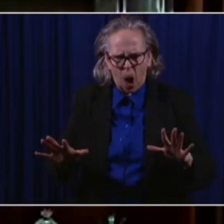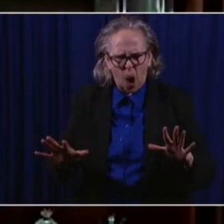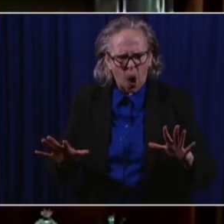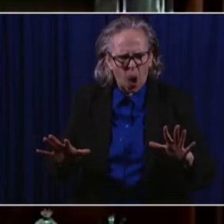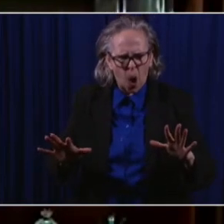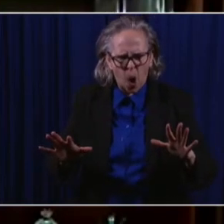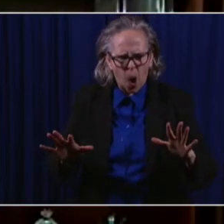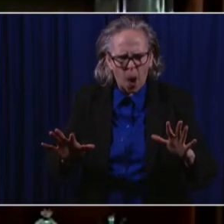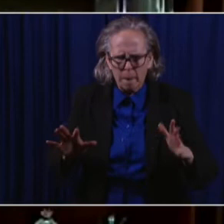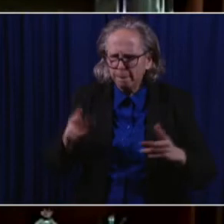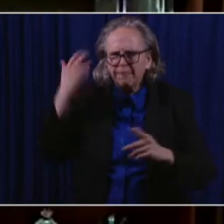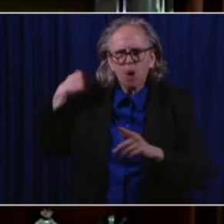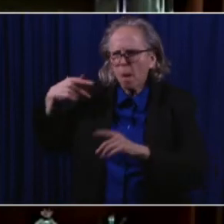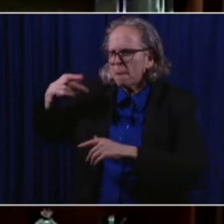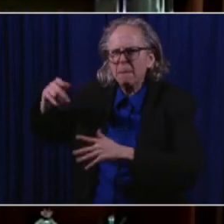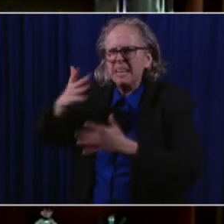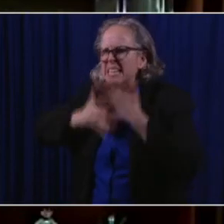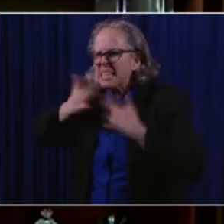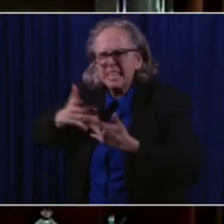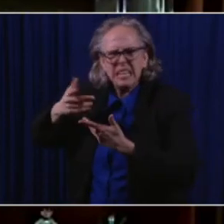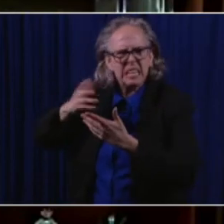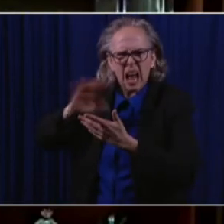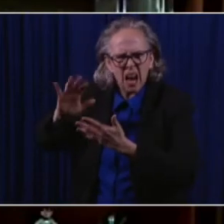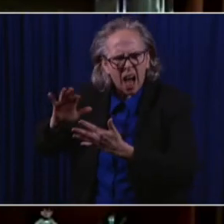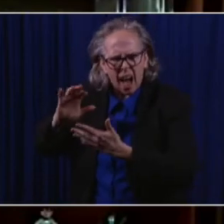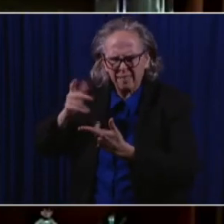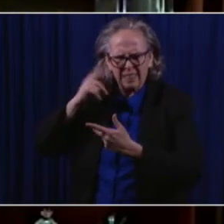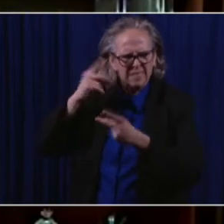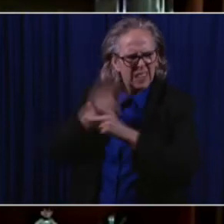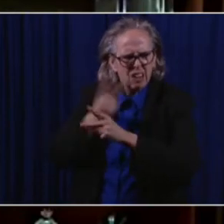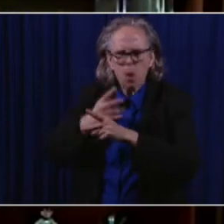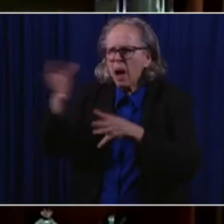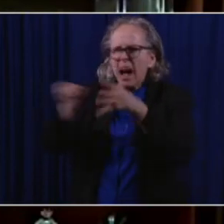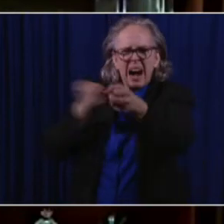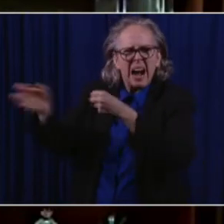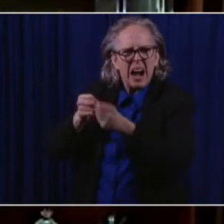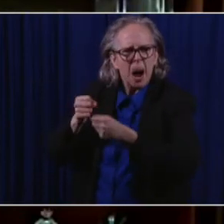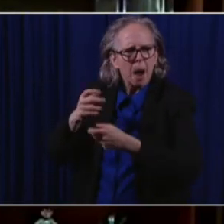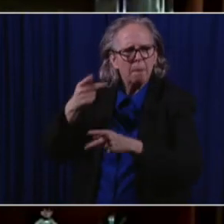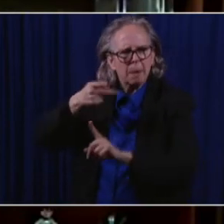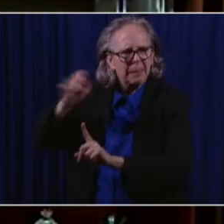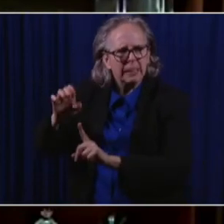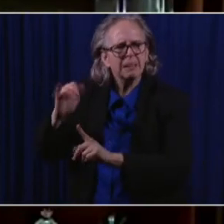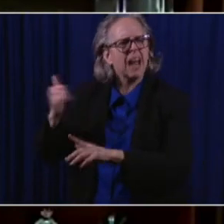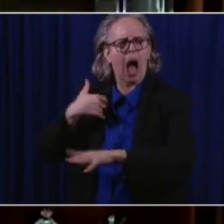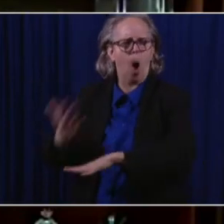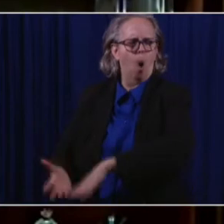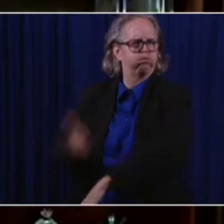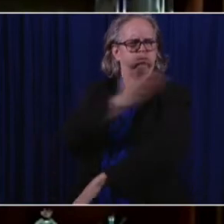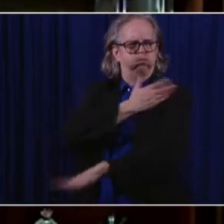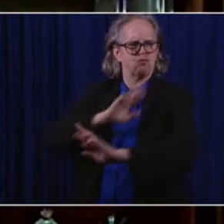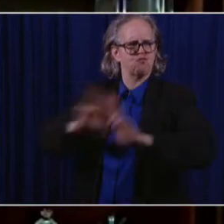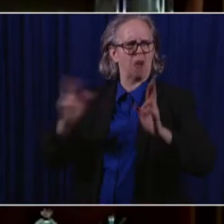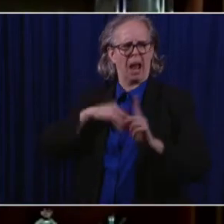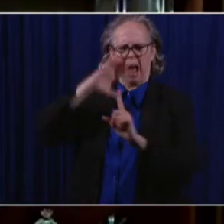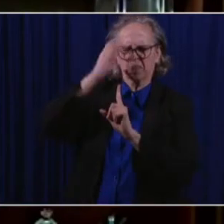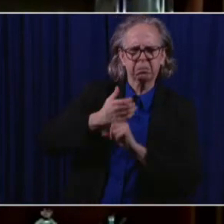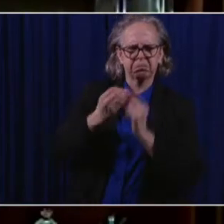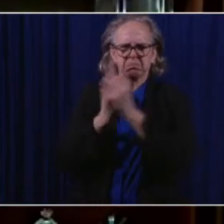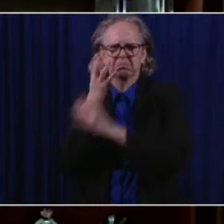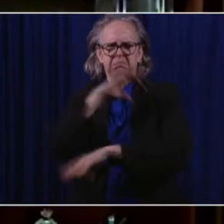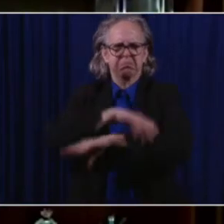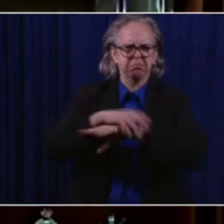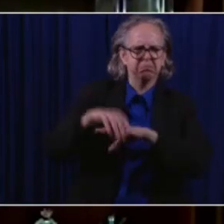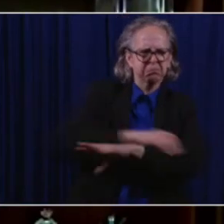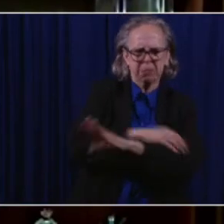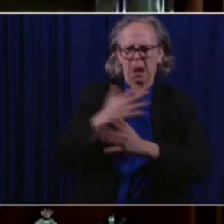not really sure where we had in terms of the supply and stuff. We've really improved dramatically in that regard. Our data sources are rich. We really